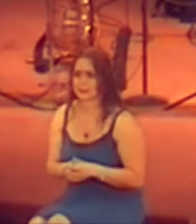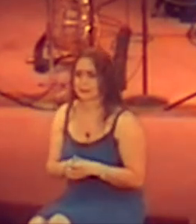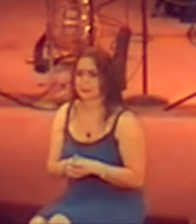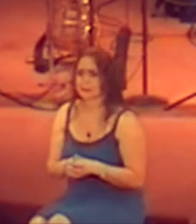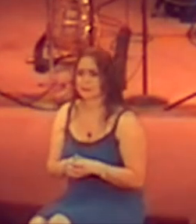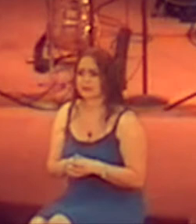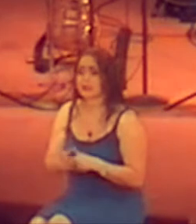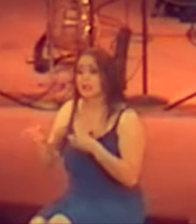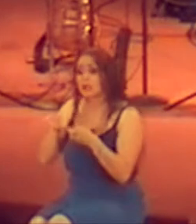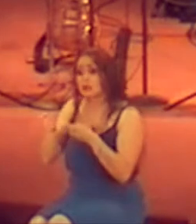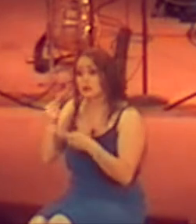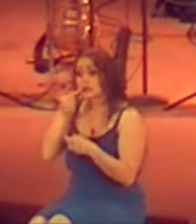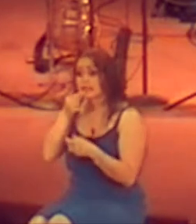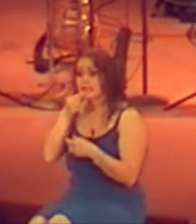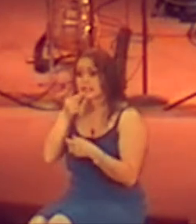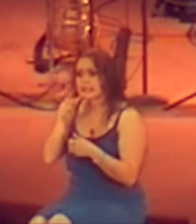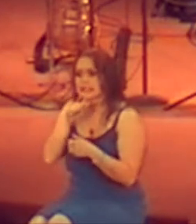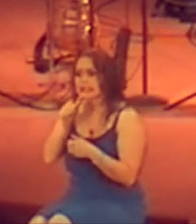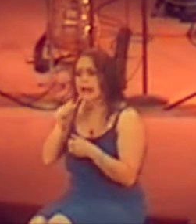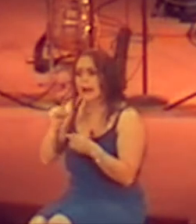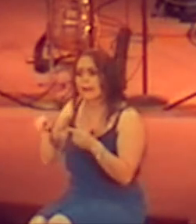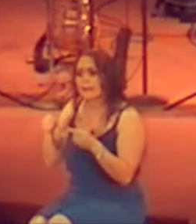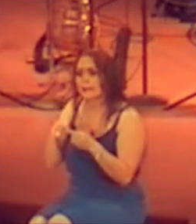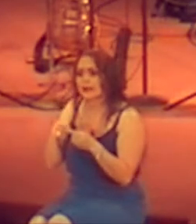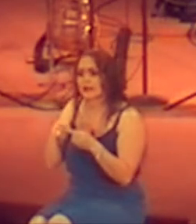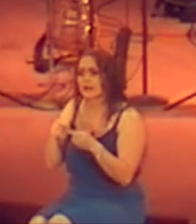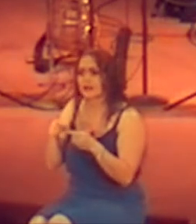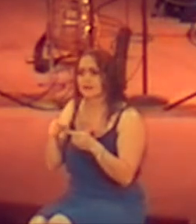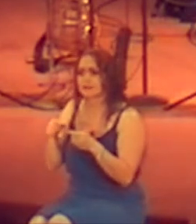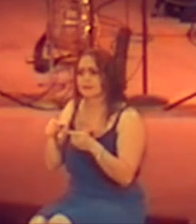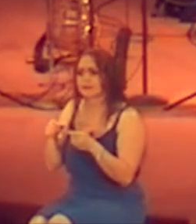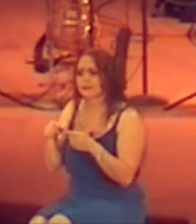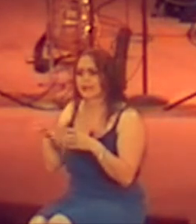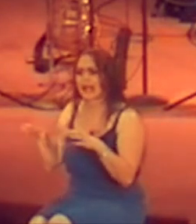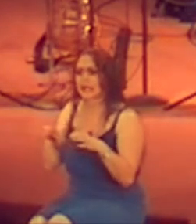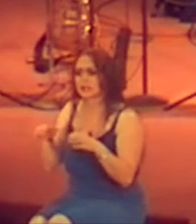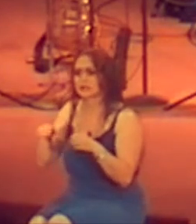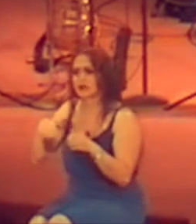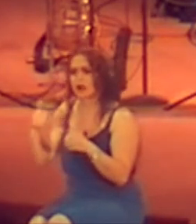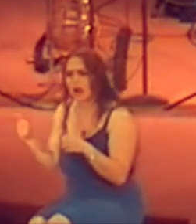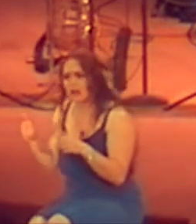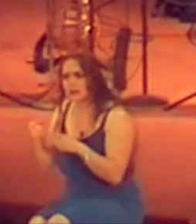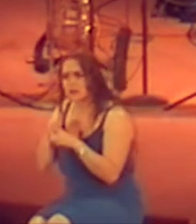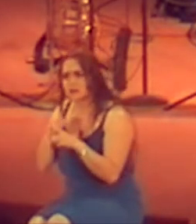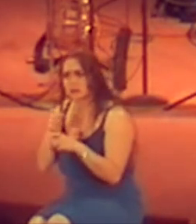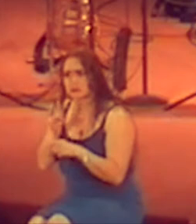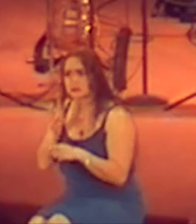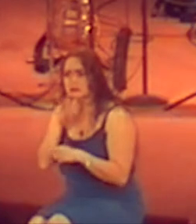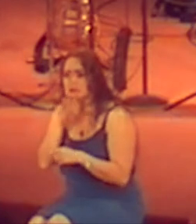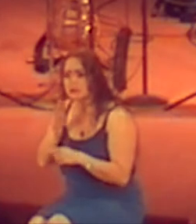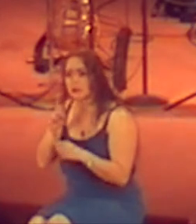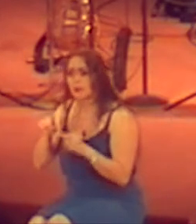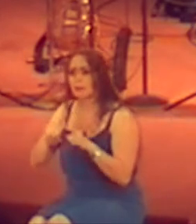Taming the tongue is not about the reaction of others to your speech, but spreading. It's about the spreading of sin